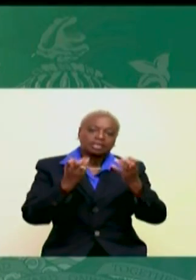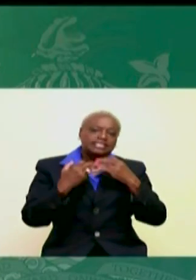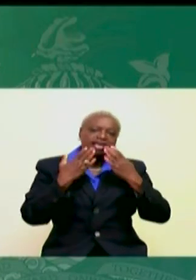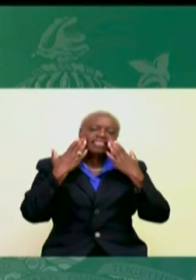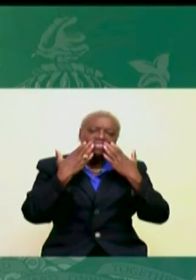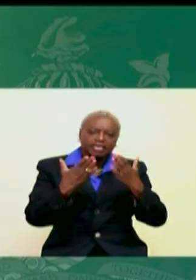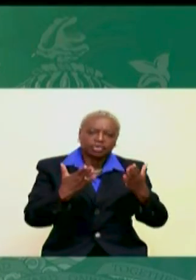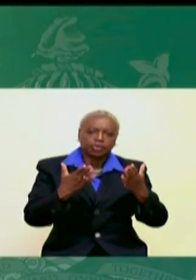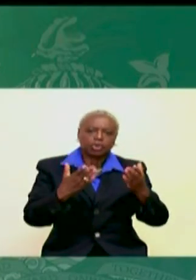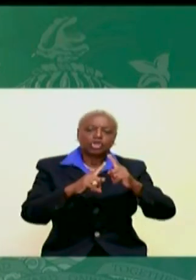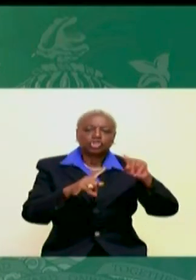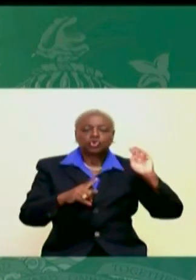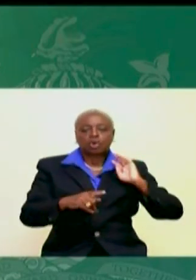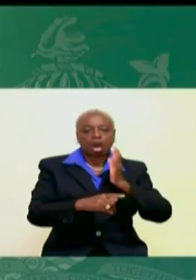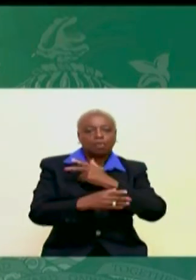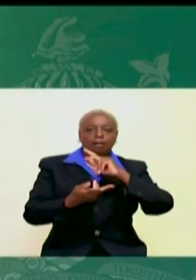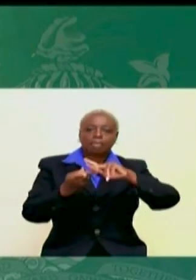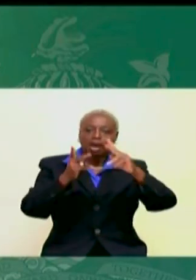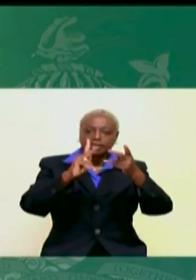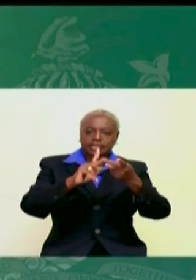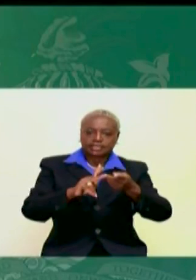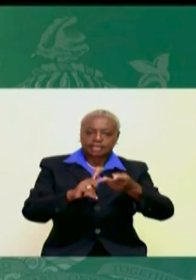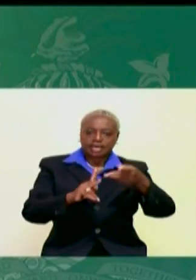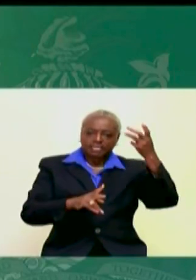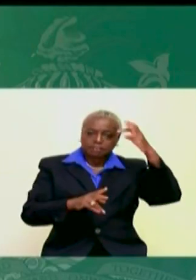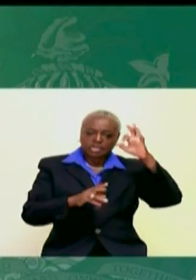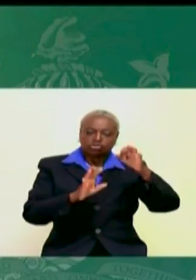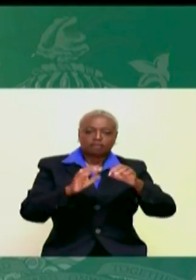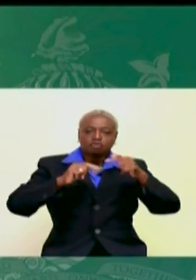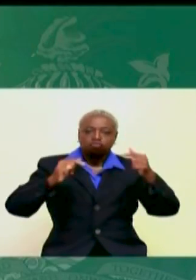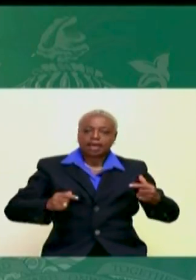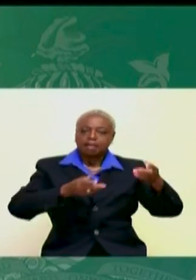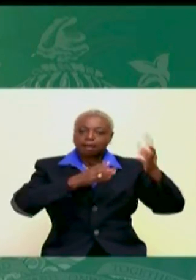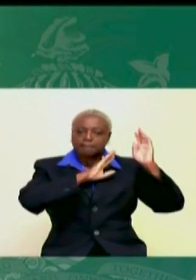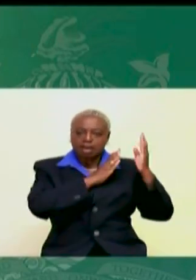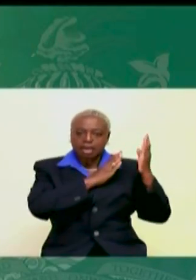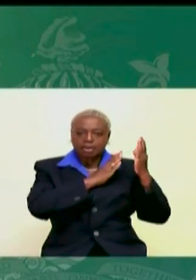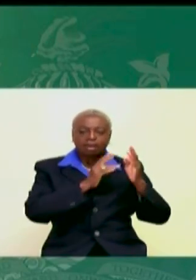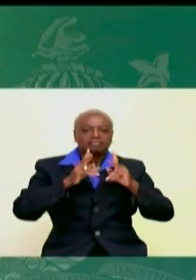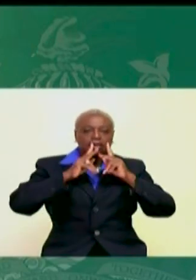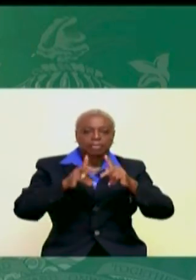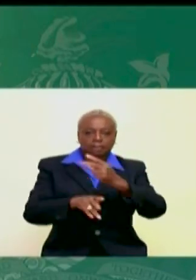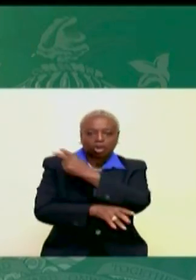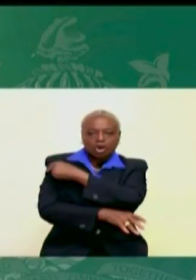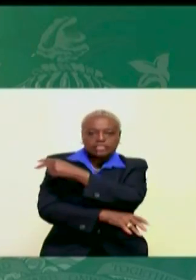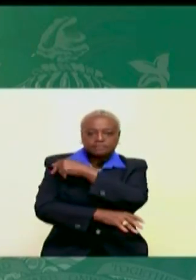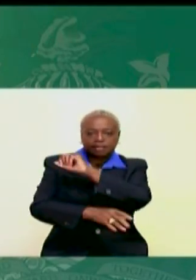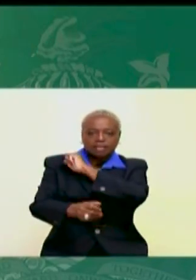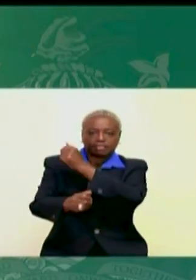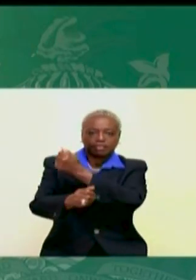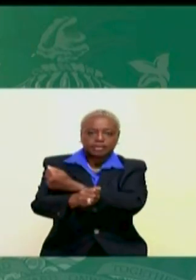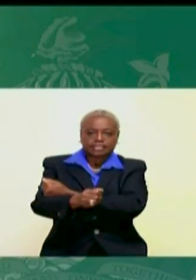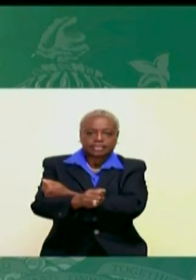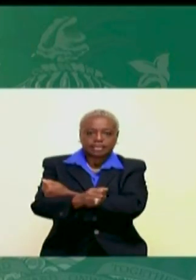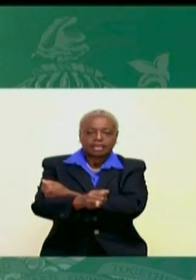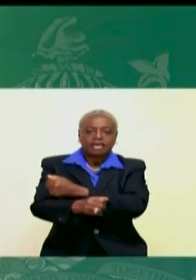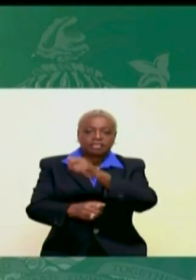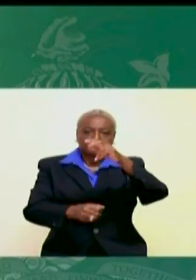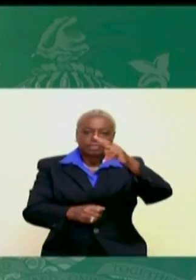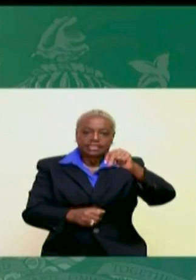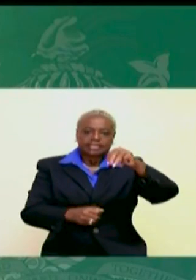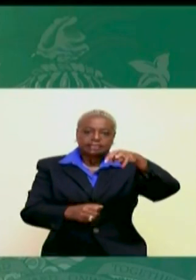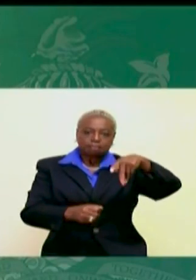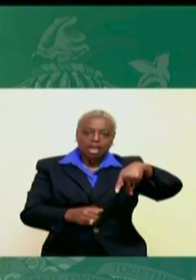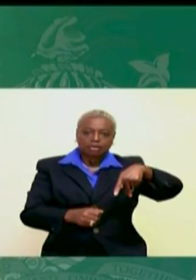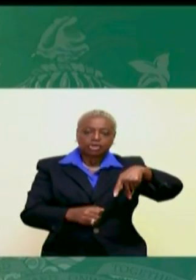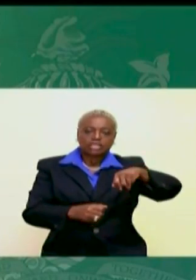gratitude to our partners, the Ministry of Grand Bahama, the Public Hospitals Authority, the Princess Margaret